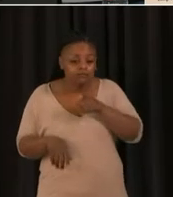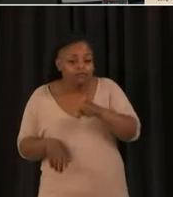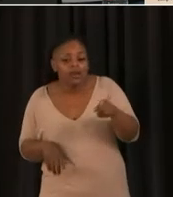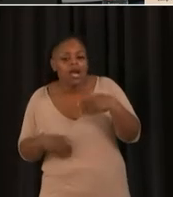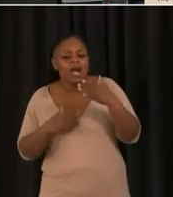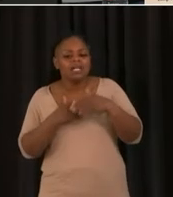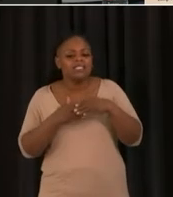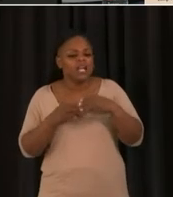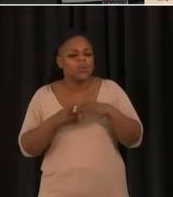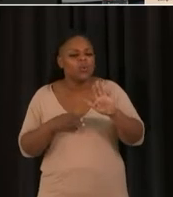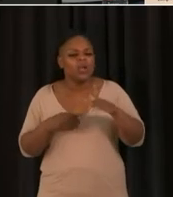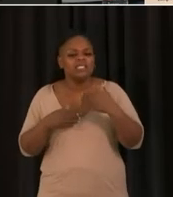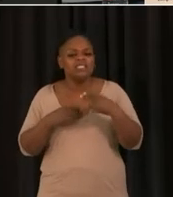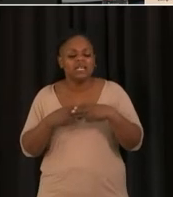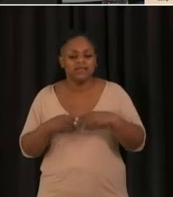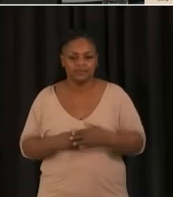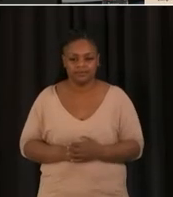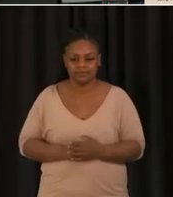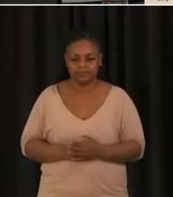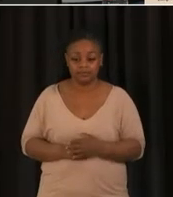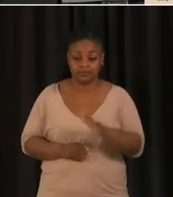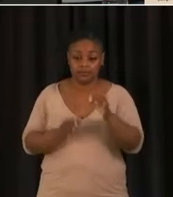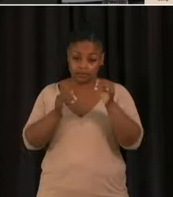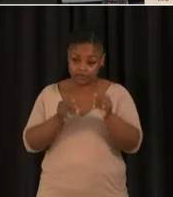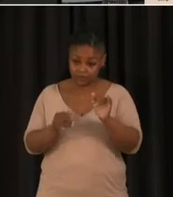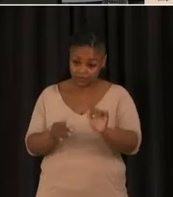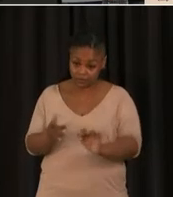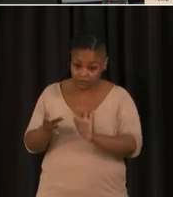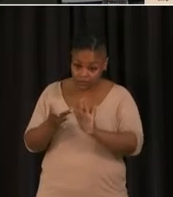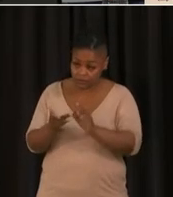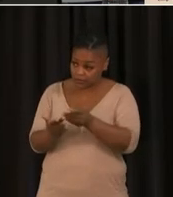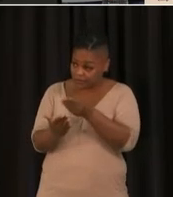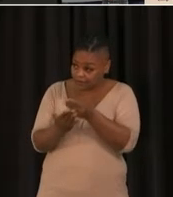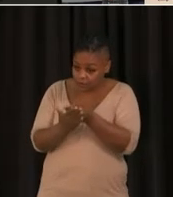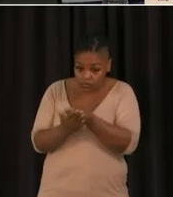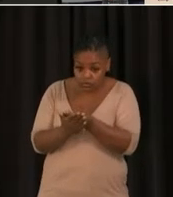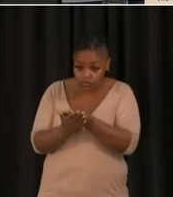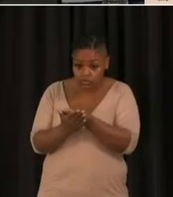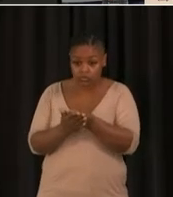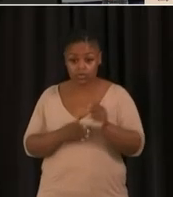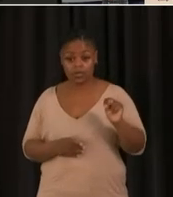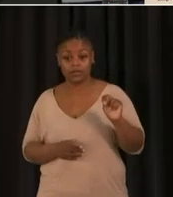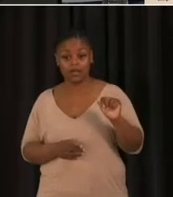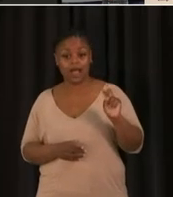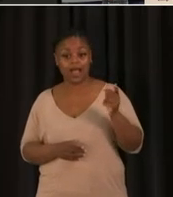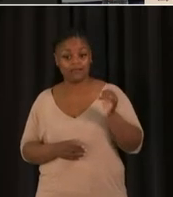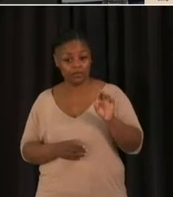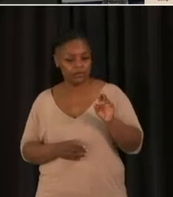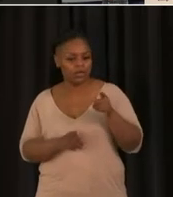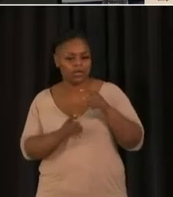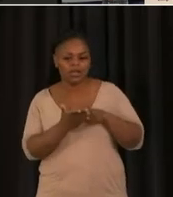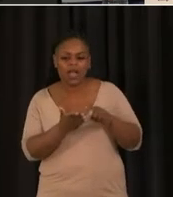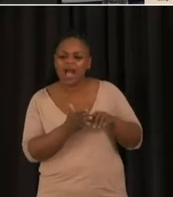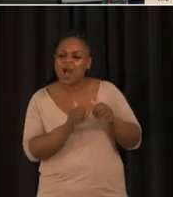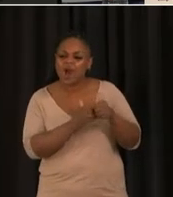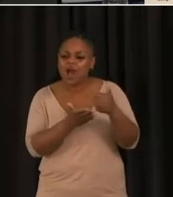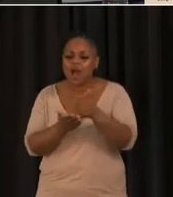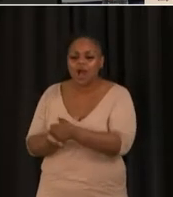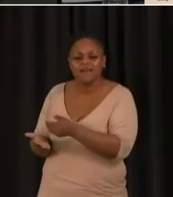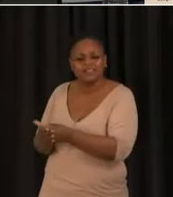Navigators program. This is a free program to help district residents facing financial struggles during the public